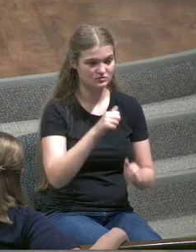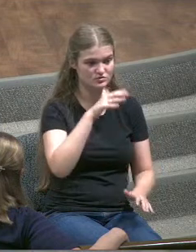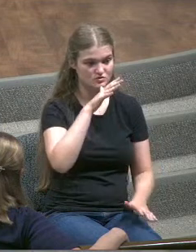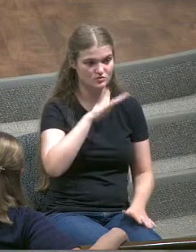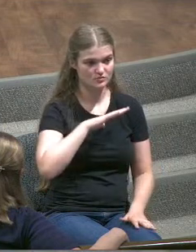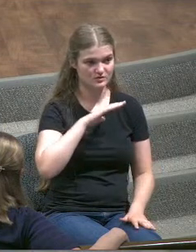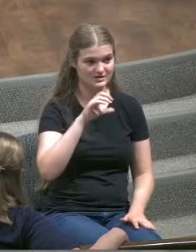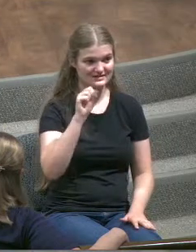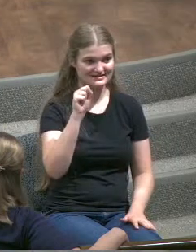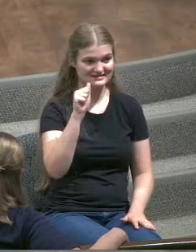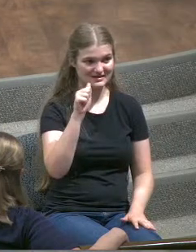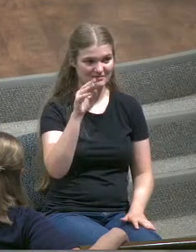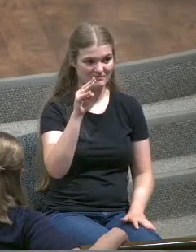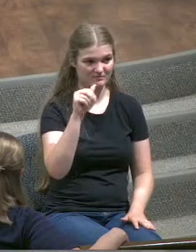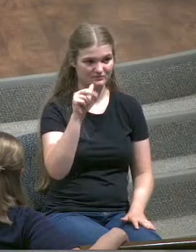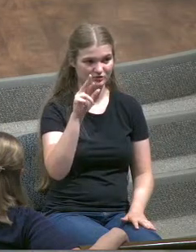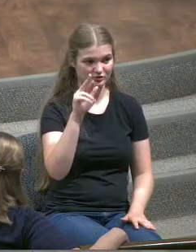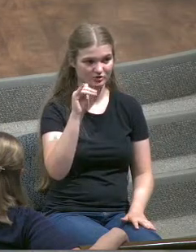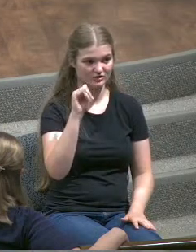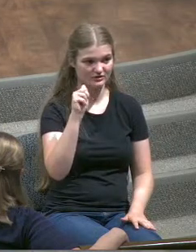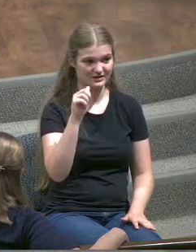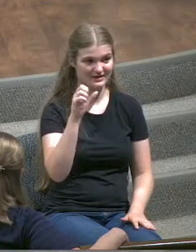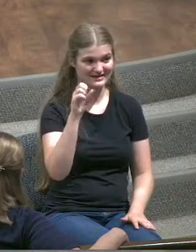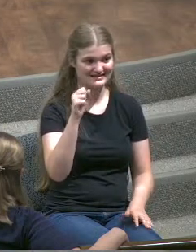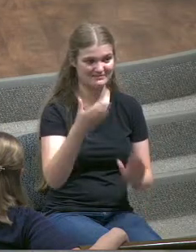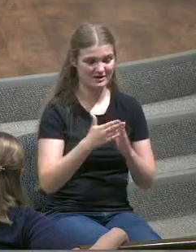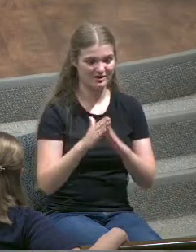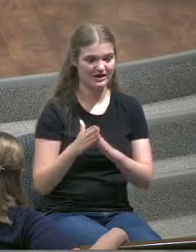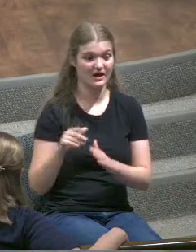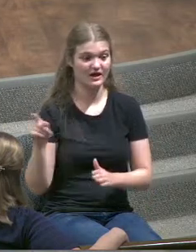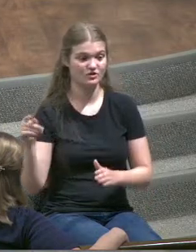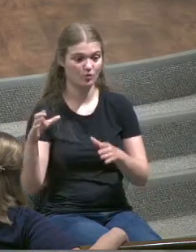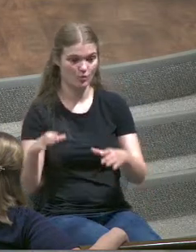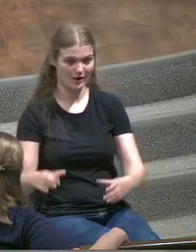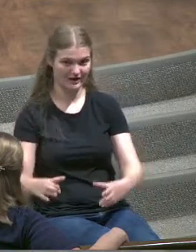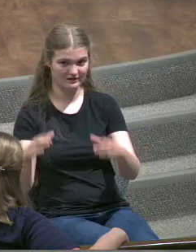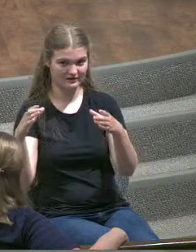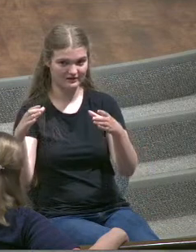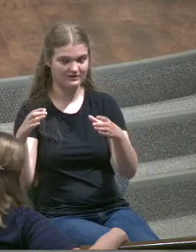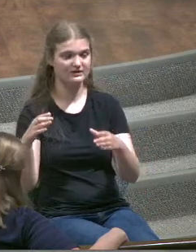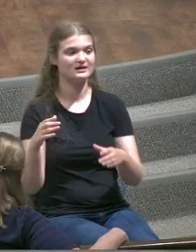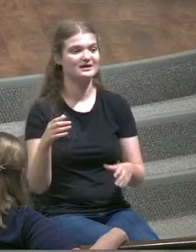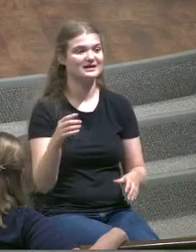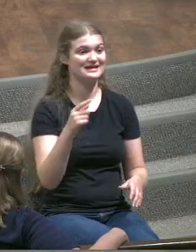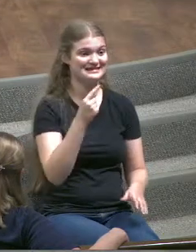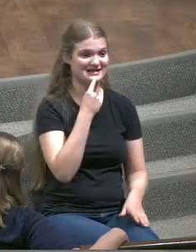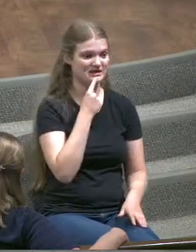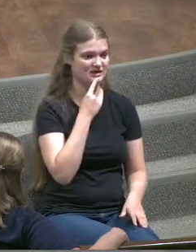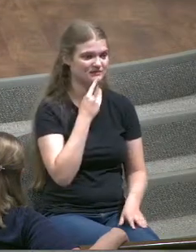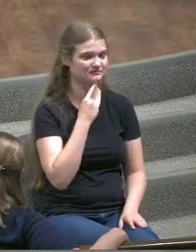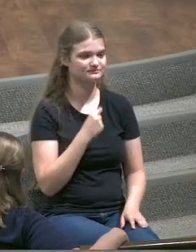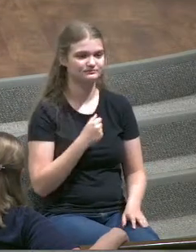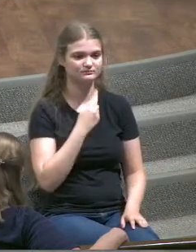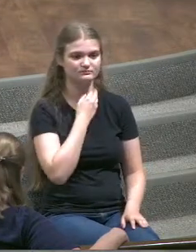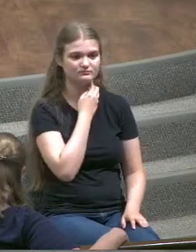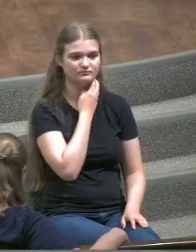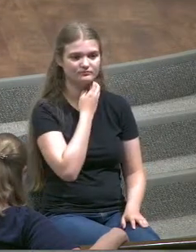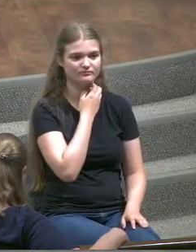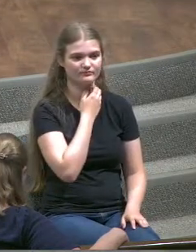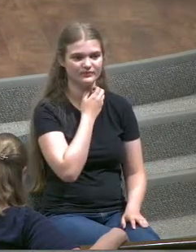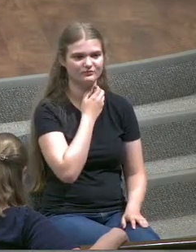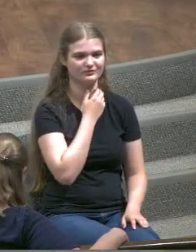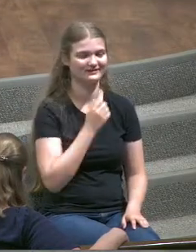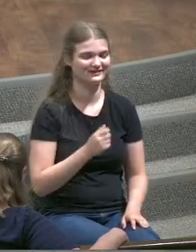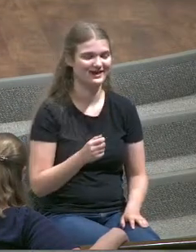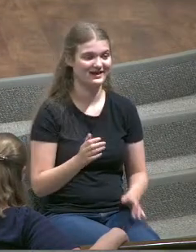well. Do you remember what he said to her kind of midway through that conversation? Go get your husband and bring him here. Remember that?